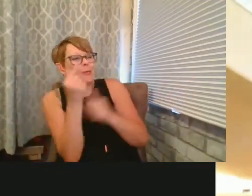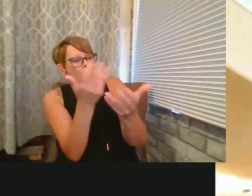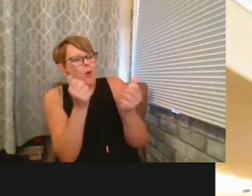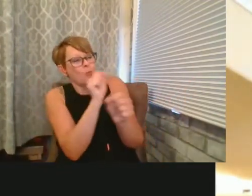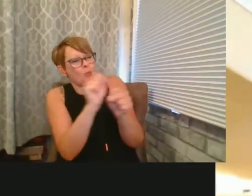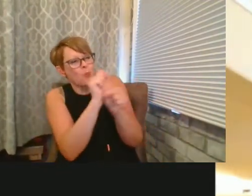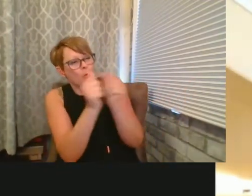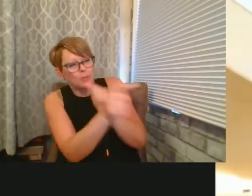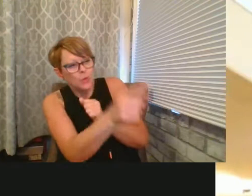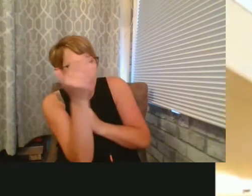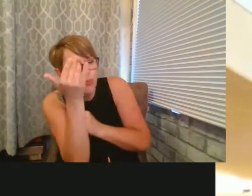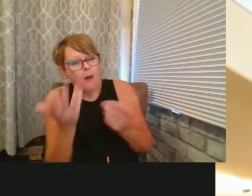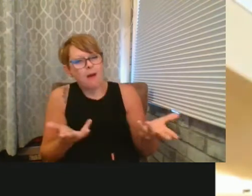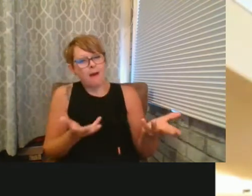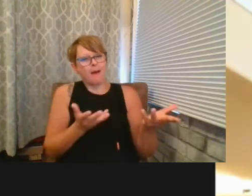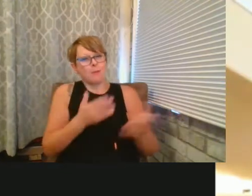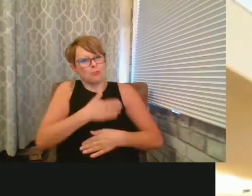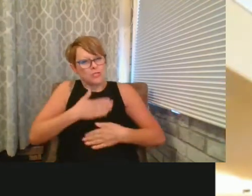your service or get your product?